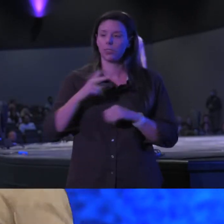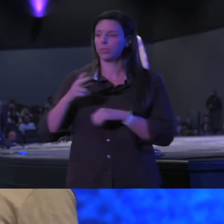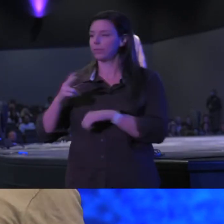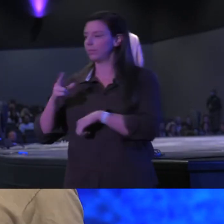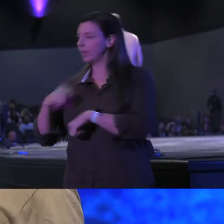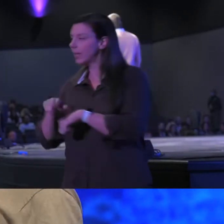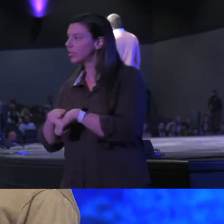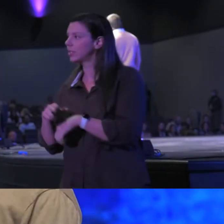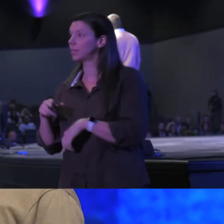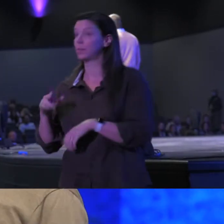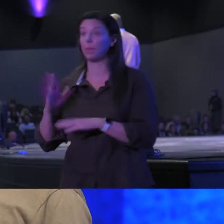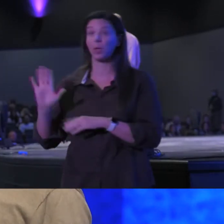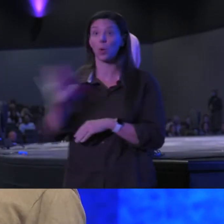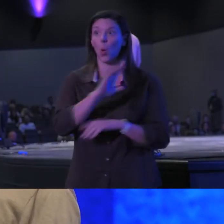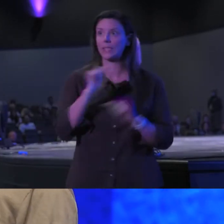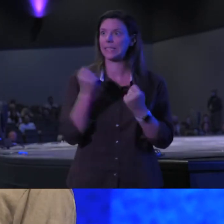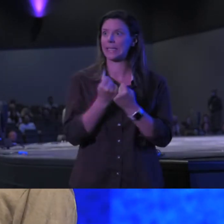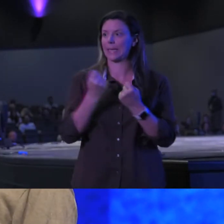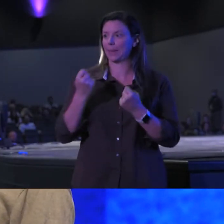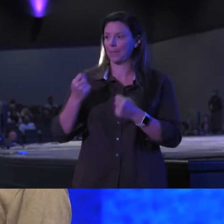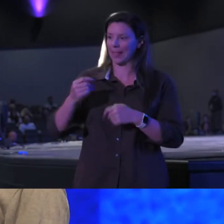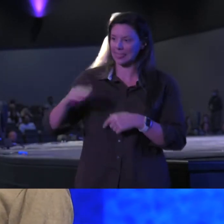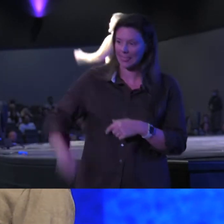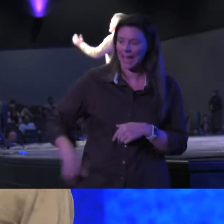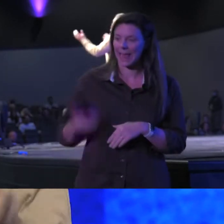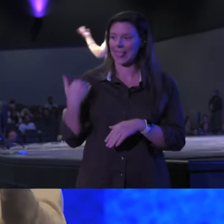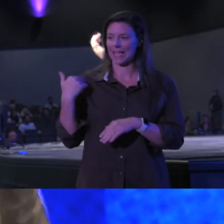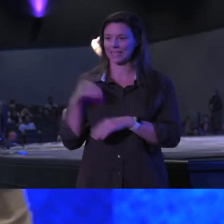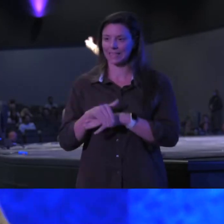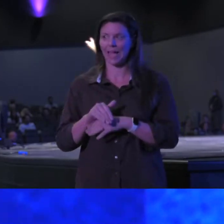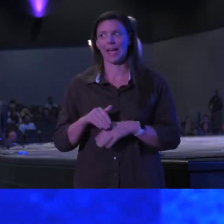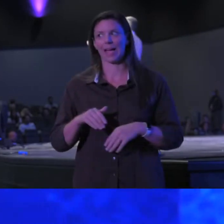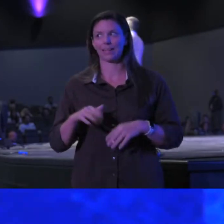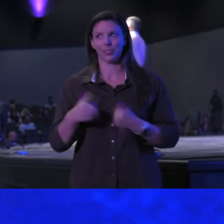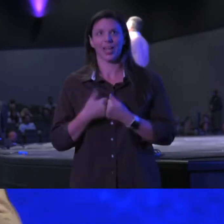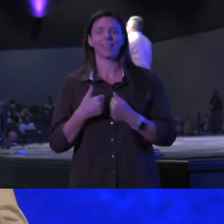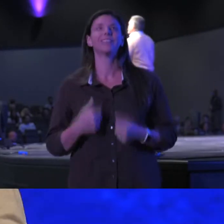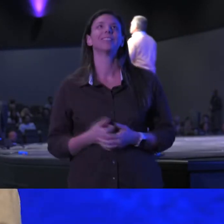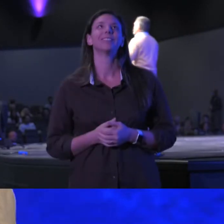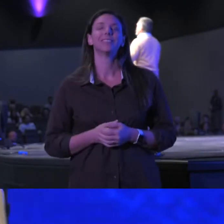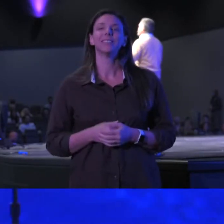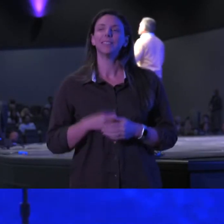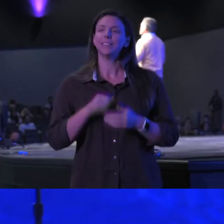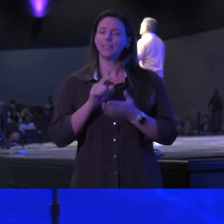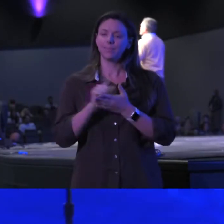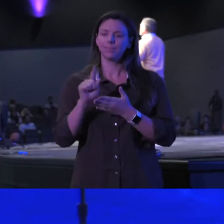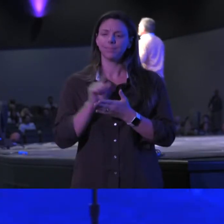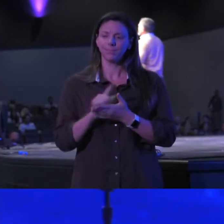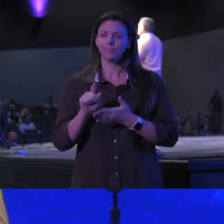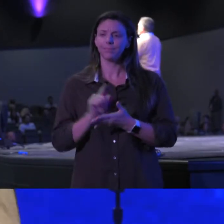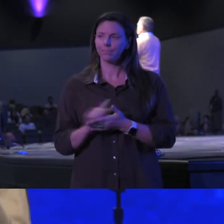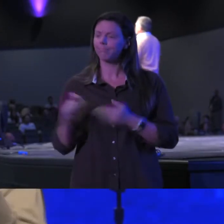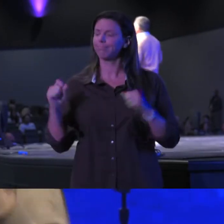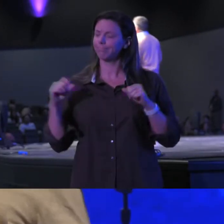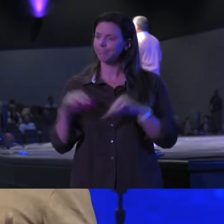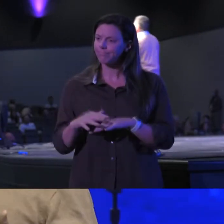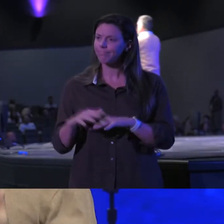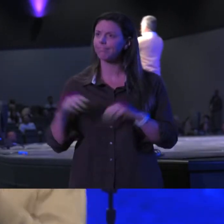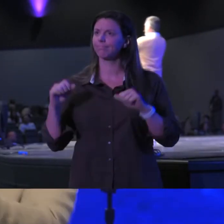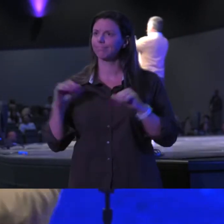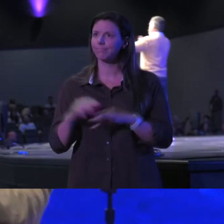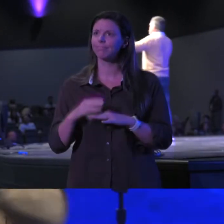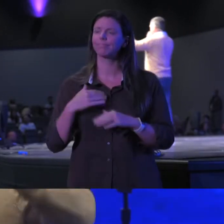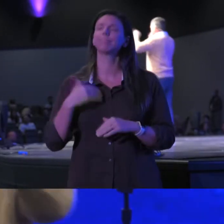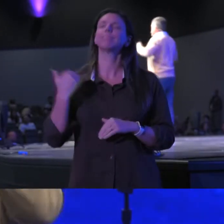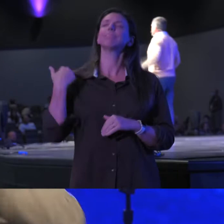team faced late last night. You know, as I watch you come in each and every week, I'm reminded of the incredible privilege